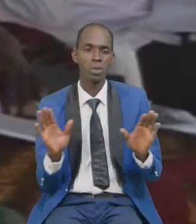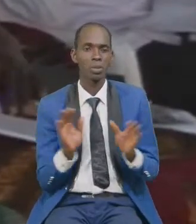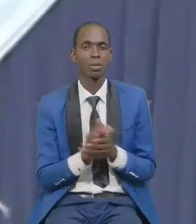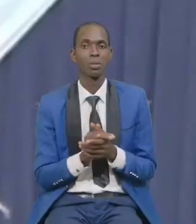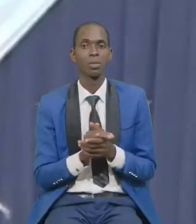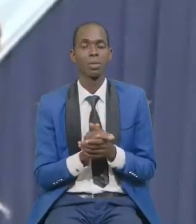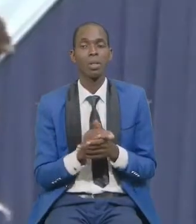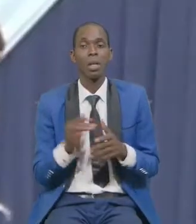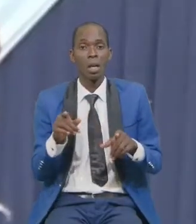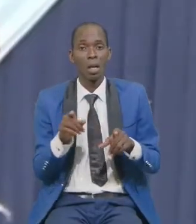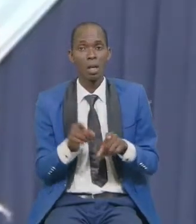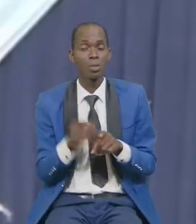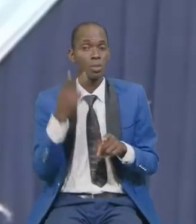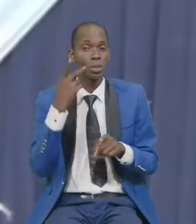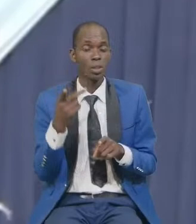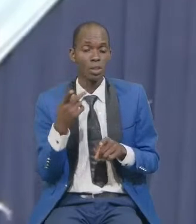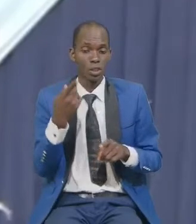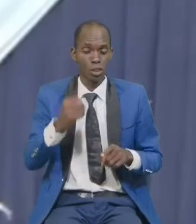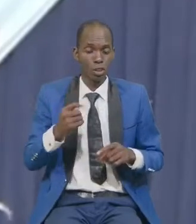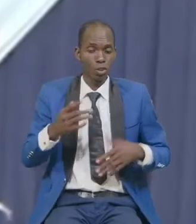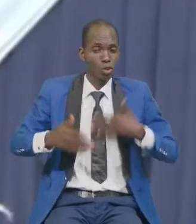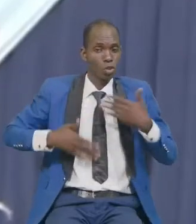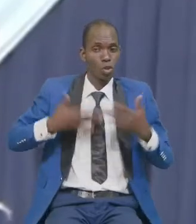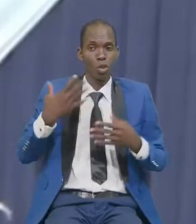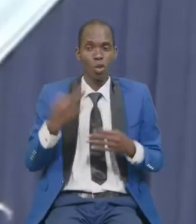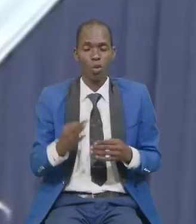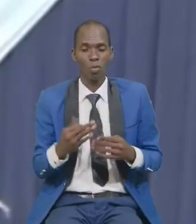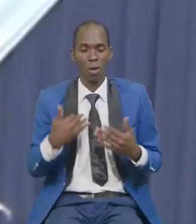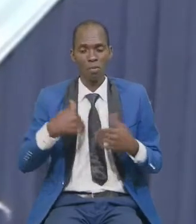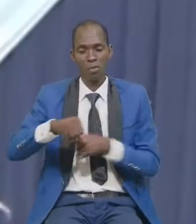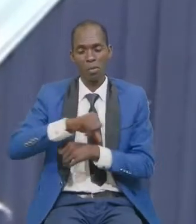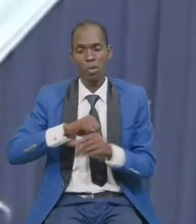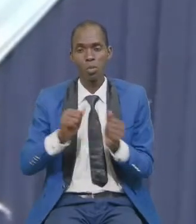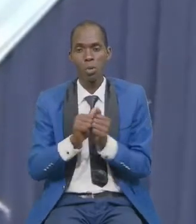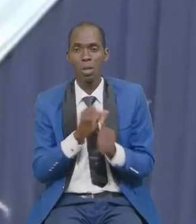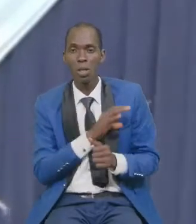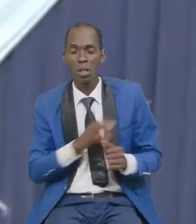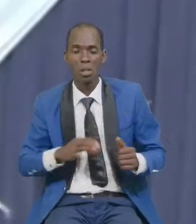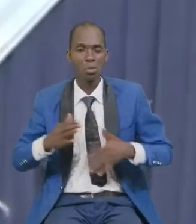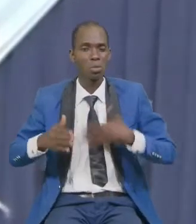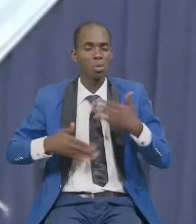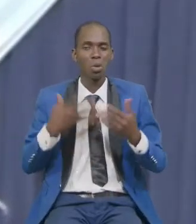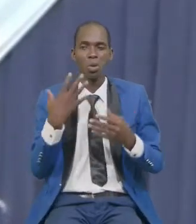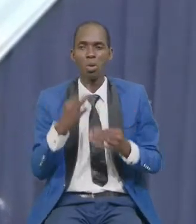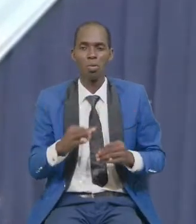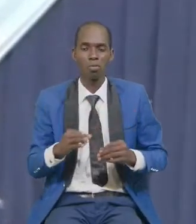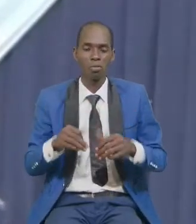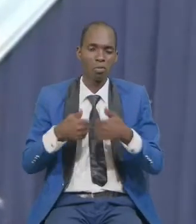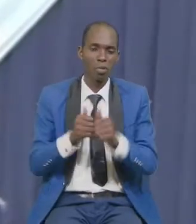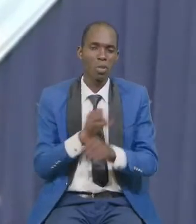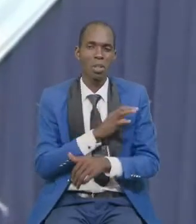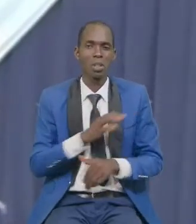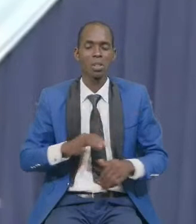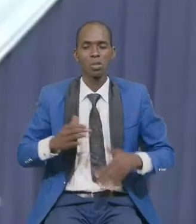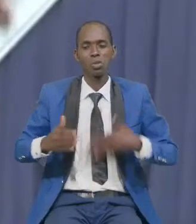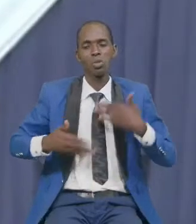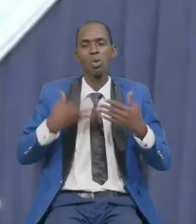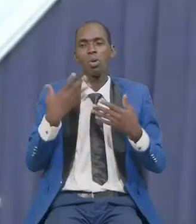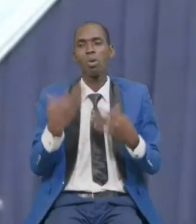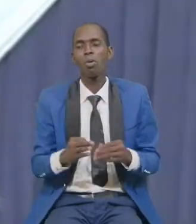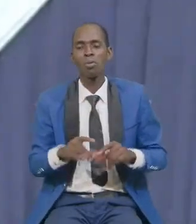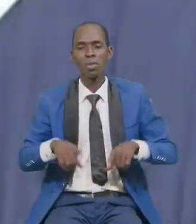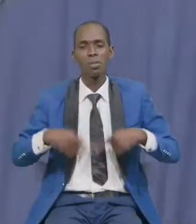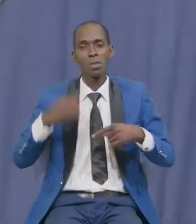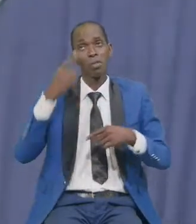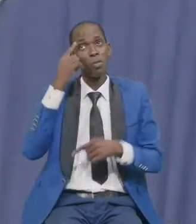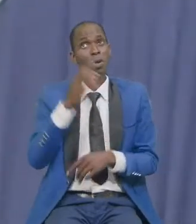Christ, the joy of following Christ, and the joy of living for Christ, and the power of